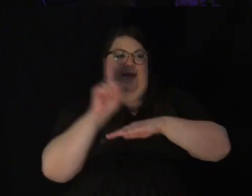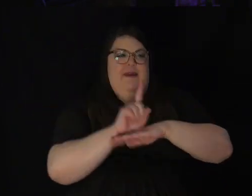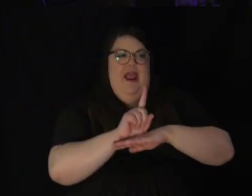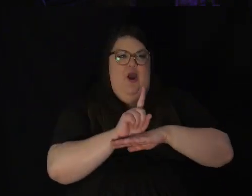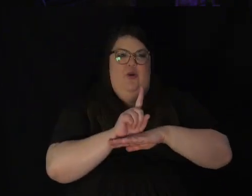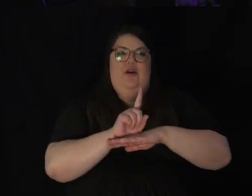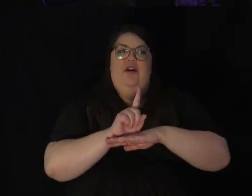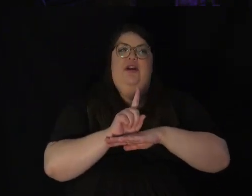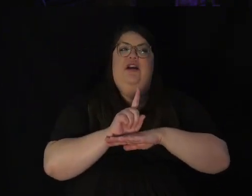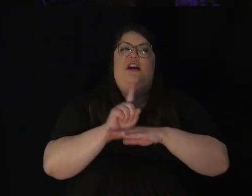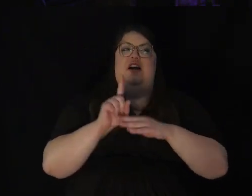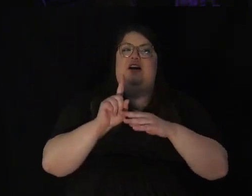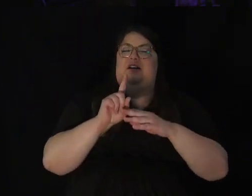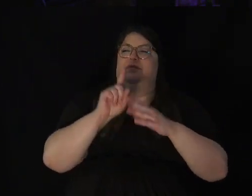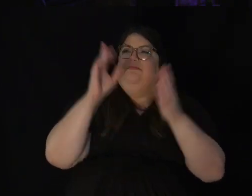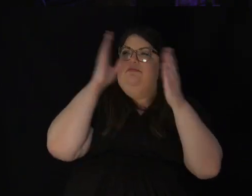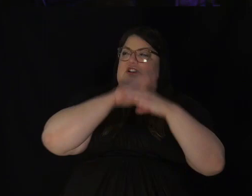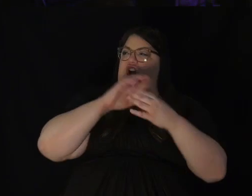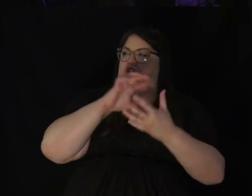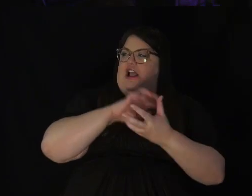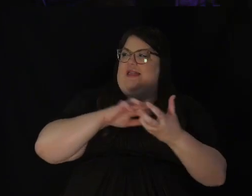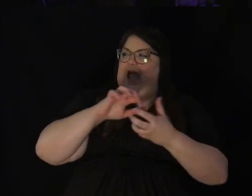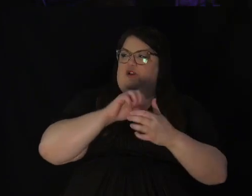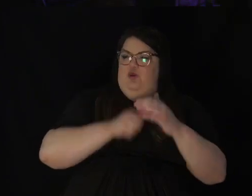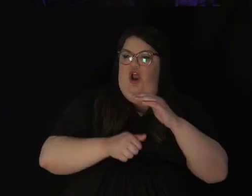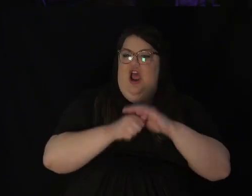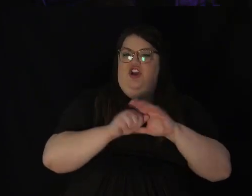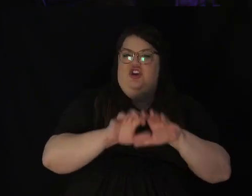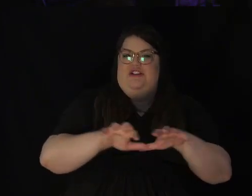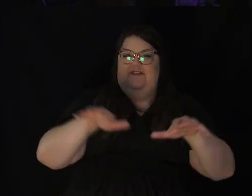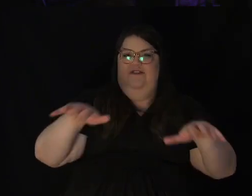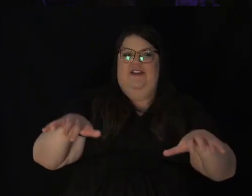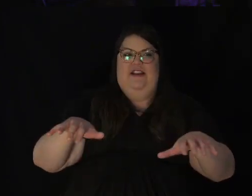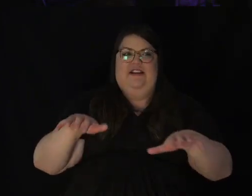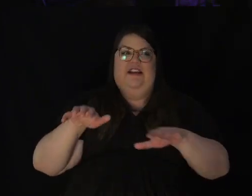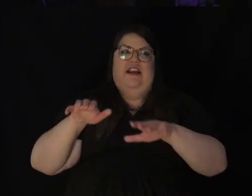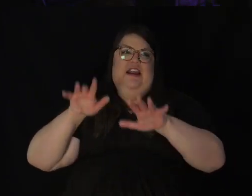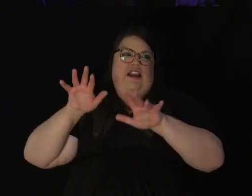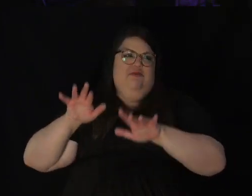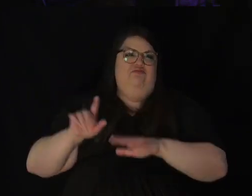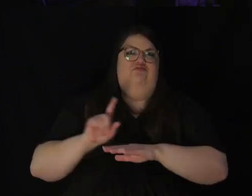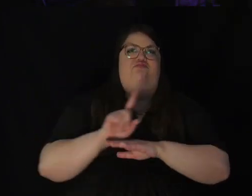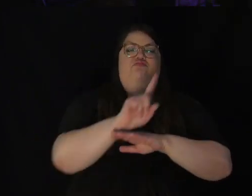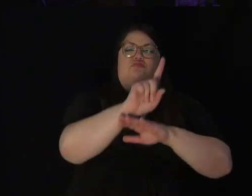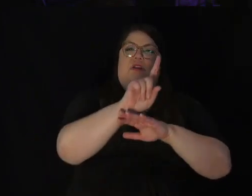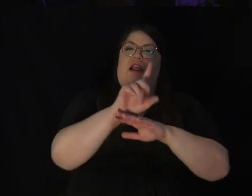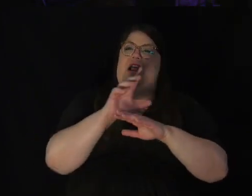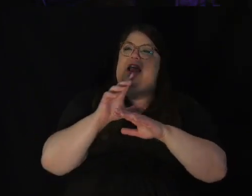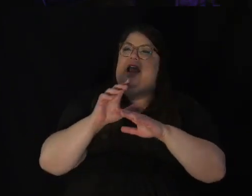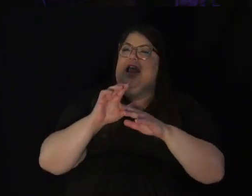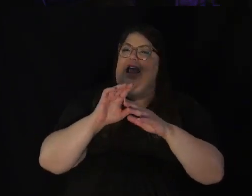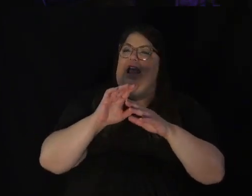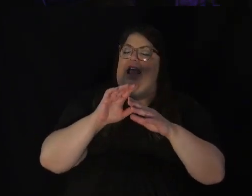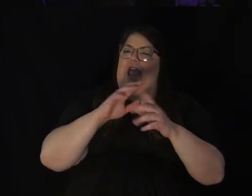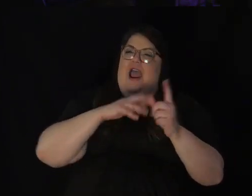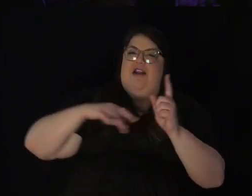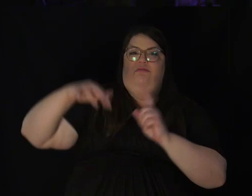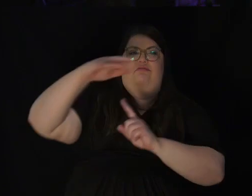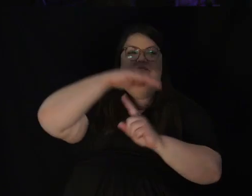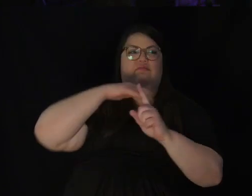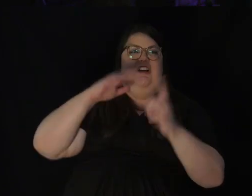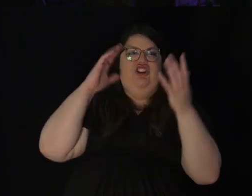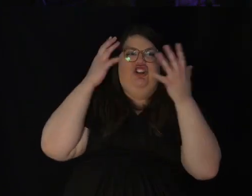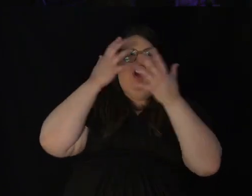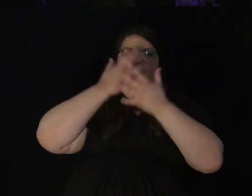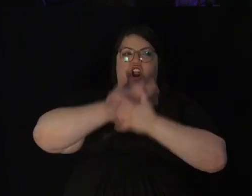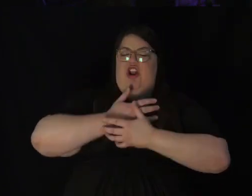He mounted the cherubim and flew. He soared on the wings of the wind. He made darkness his canopy around him, the dark